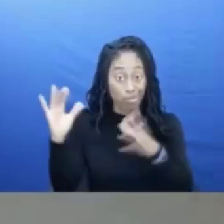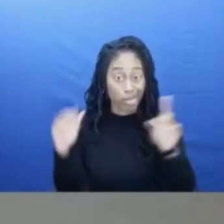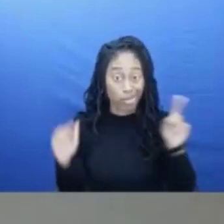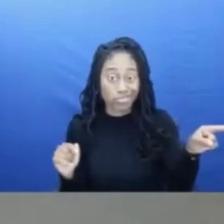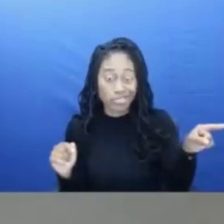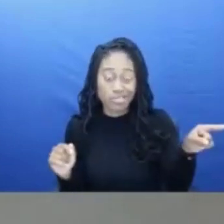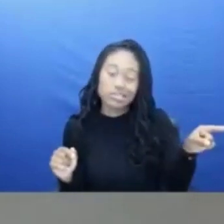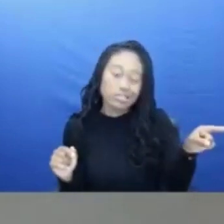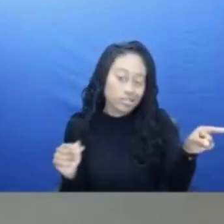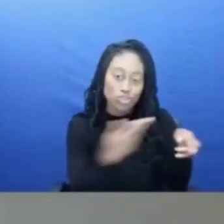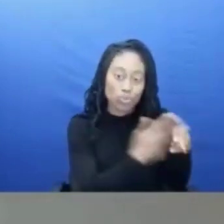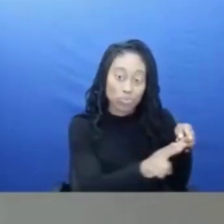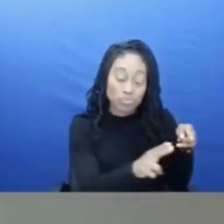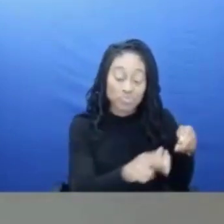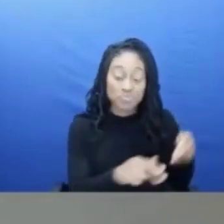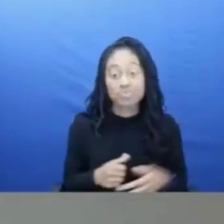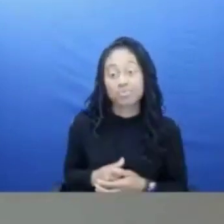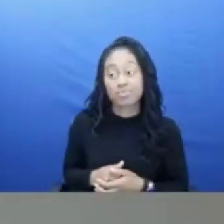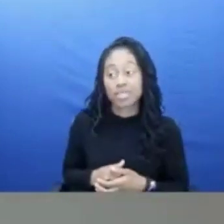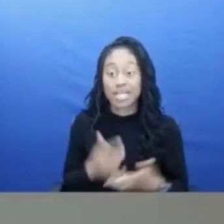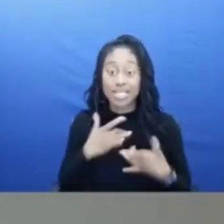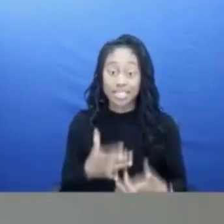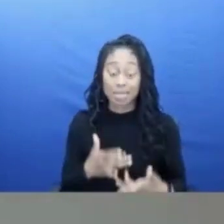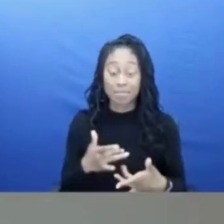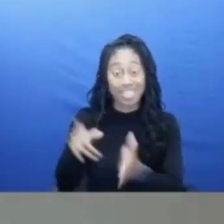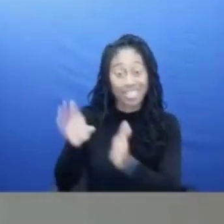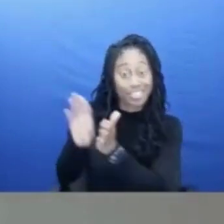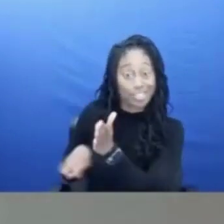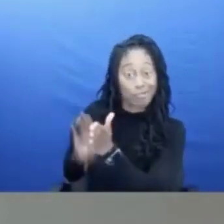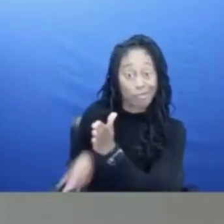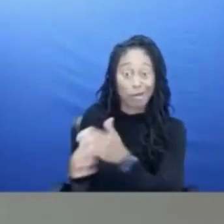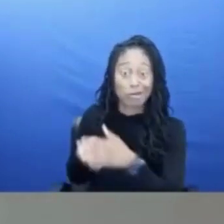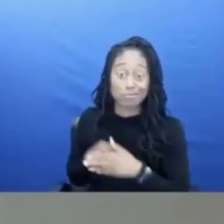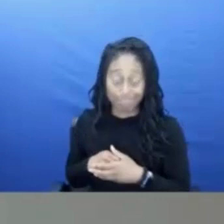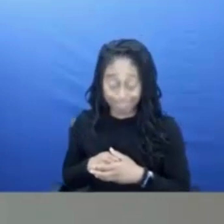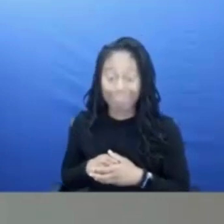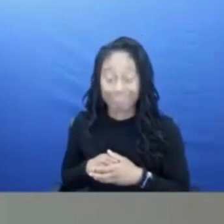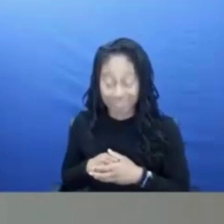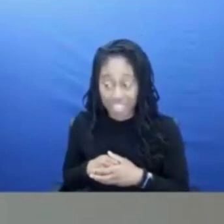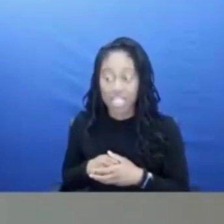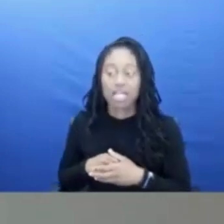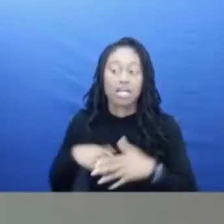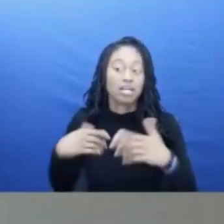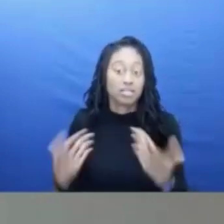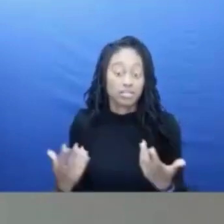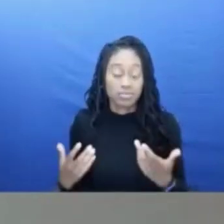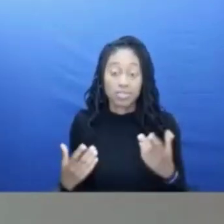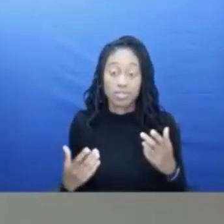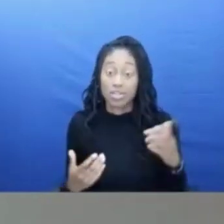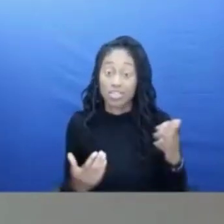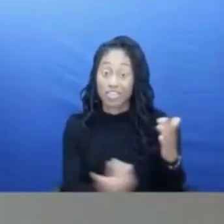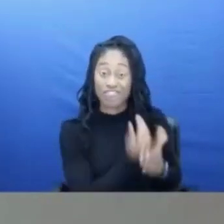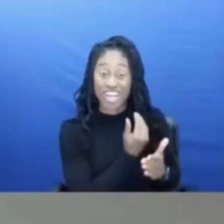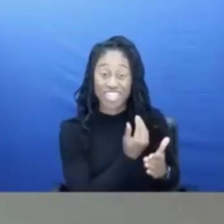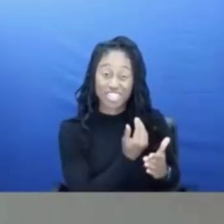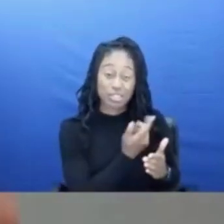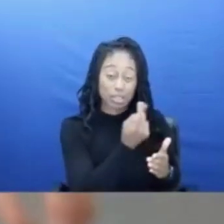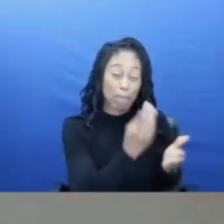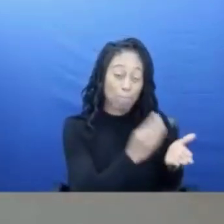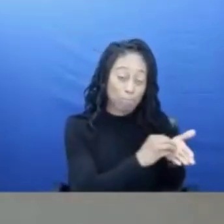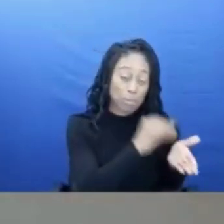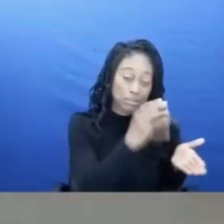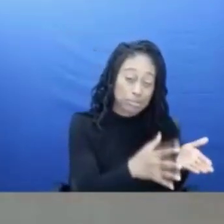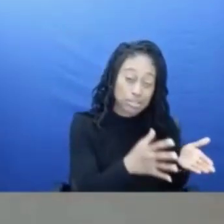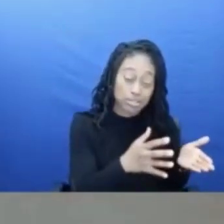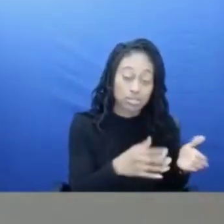in the refrigerator or on the countertop. They typically are more cost effective, so they cost a little bit less than the